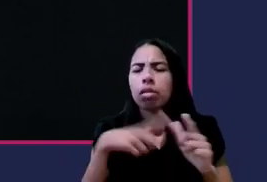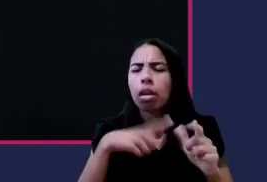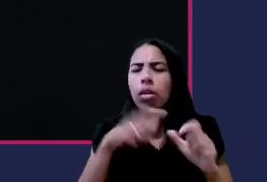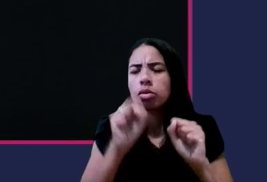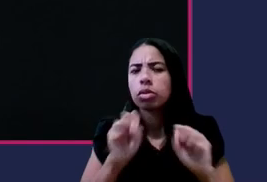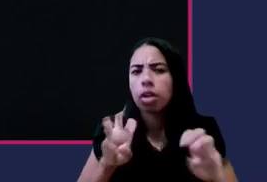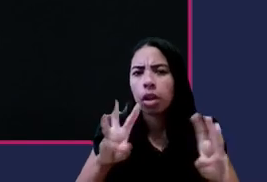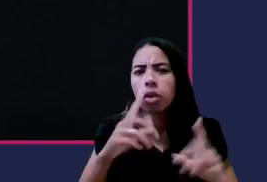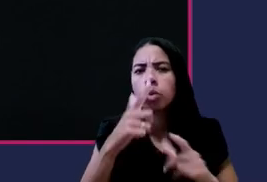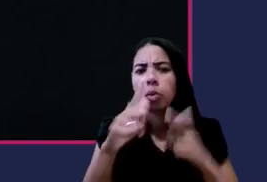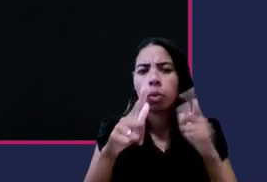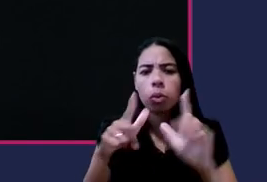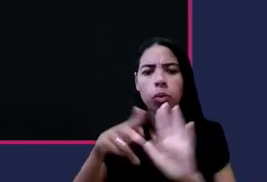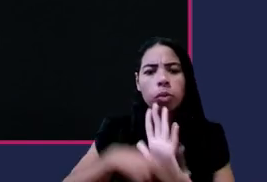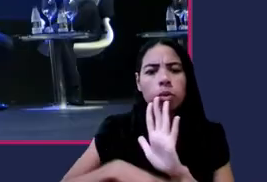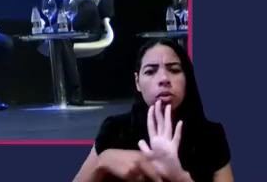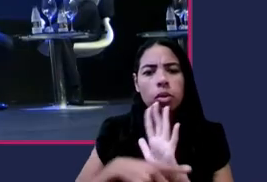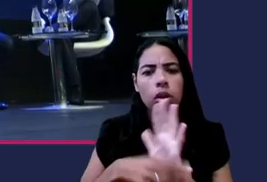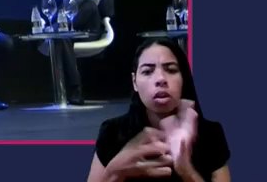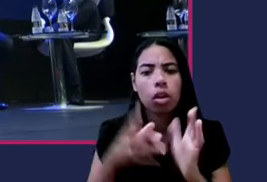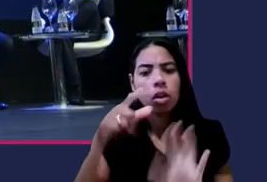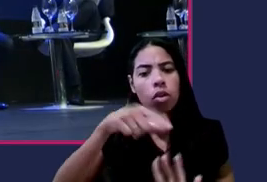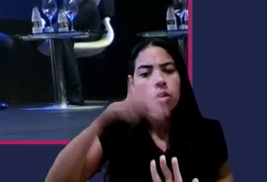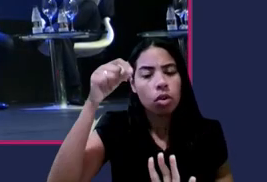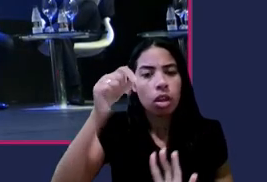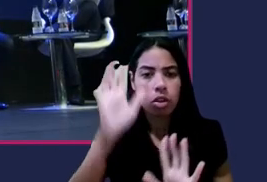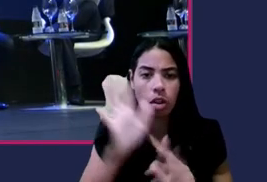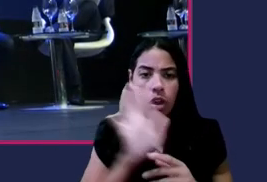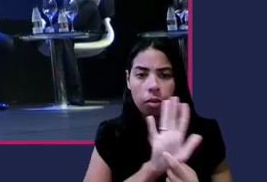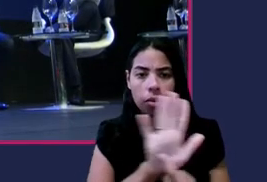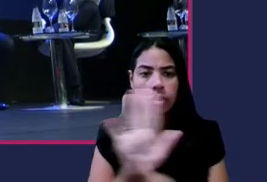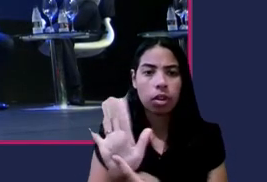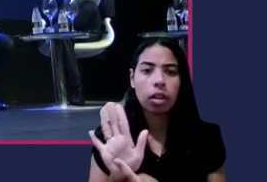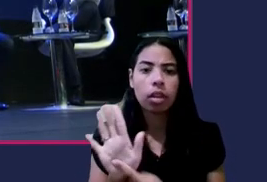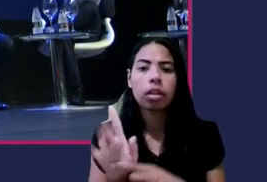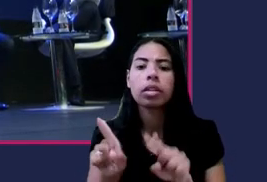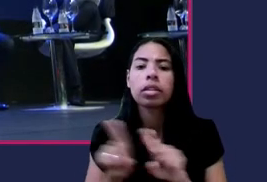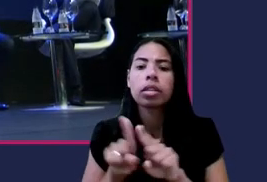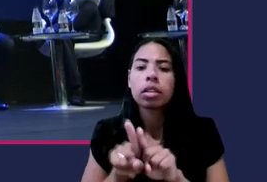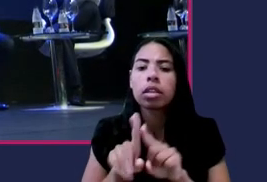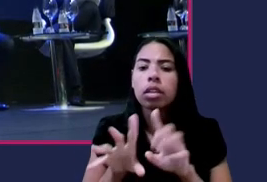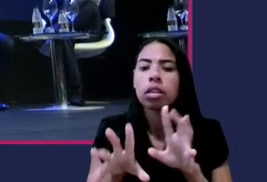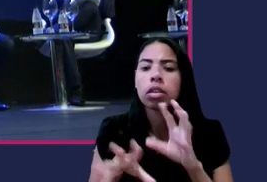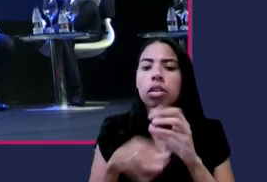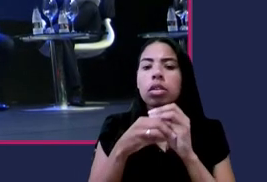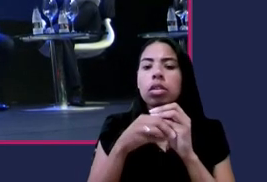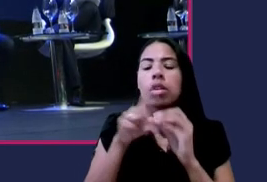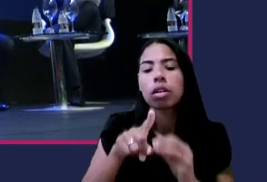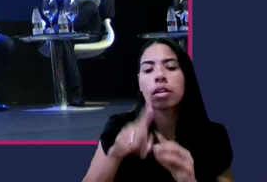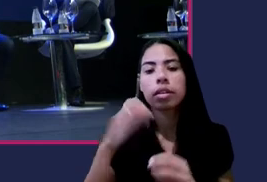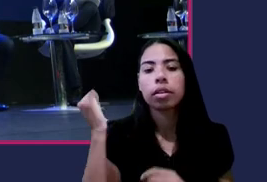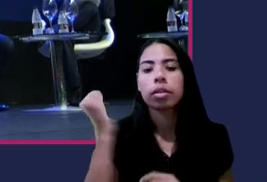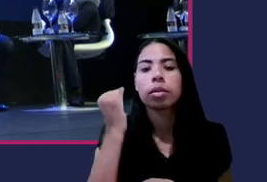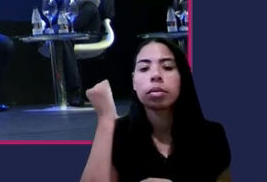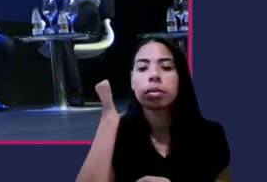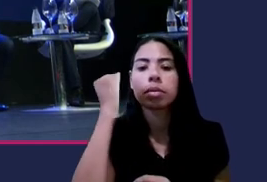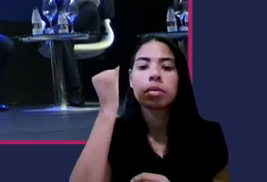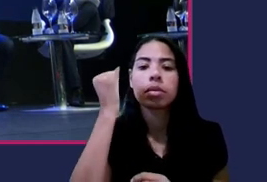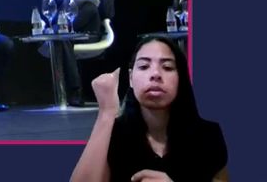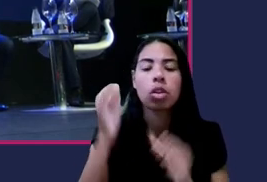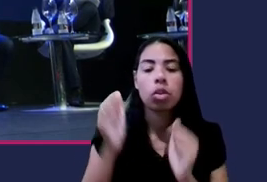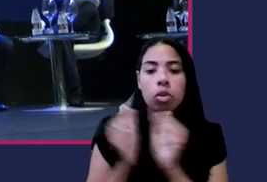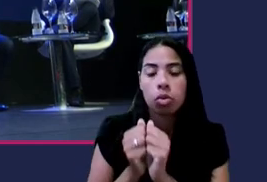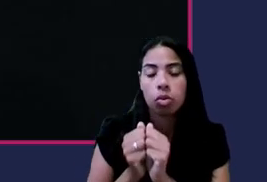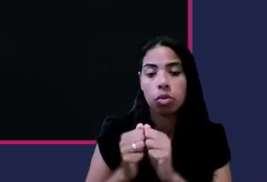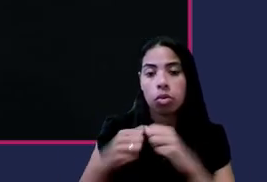the decision-making point. So I may have many projects, but I just wanted to highlight these